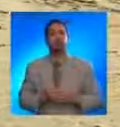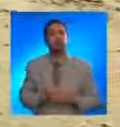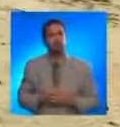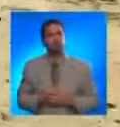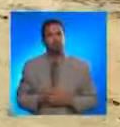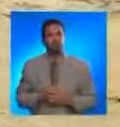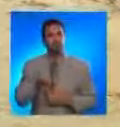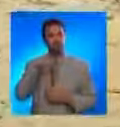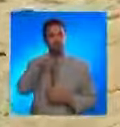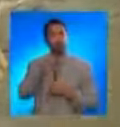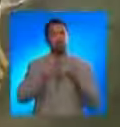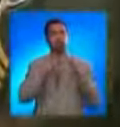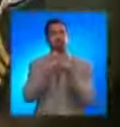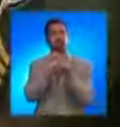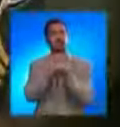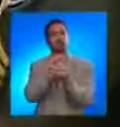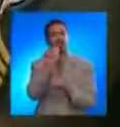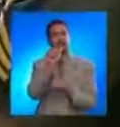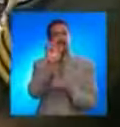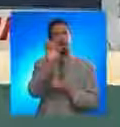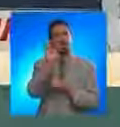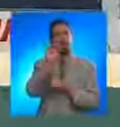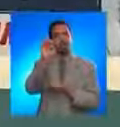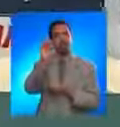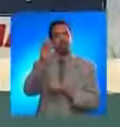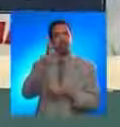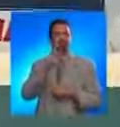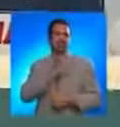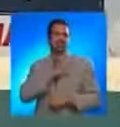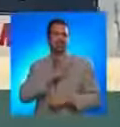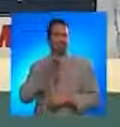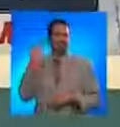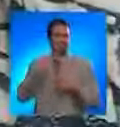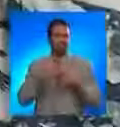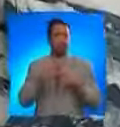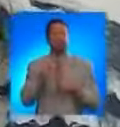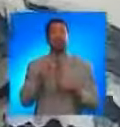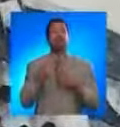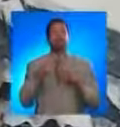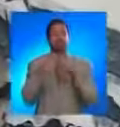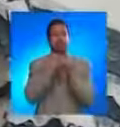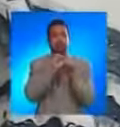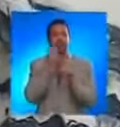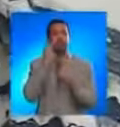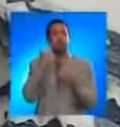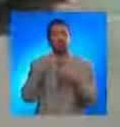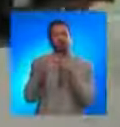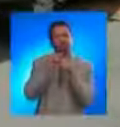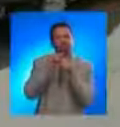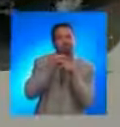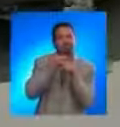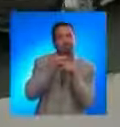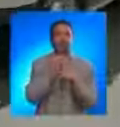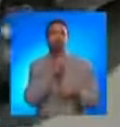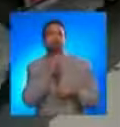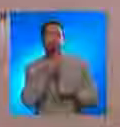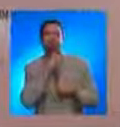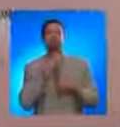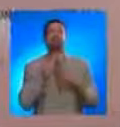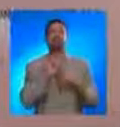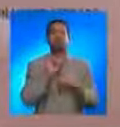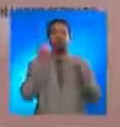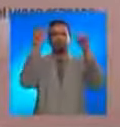earthquake. Here, personnel from the State Emergency Management Agency are developing a prevention system that includes